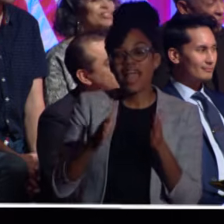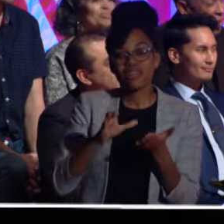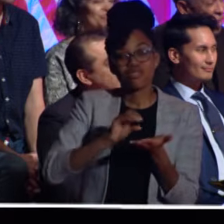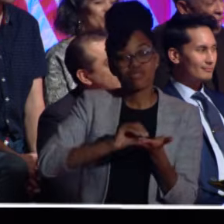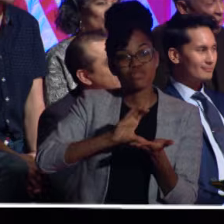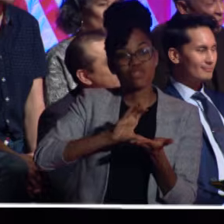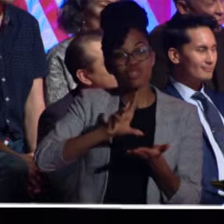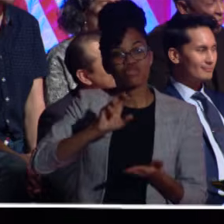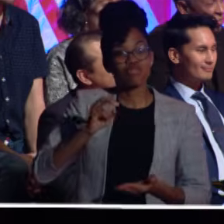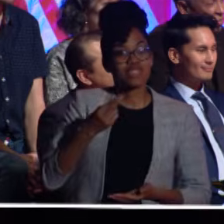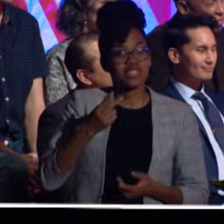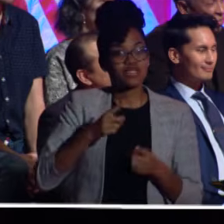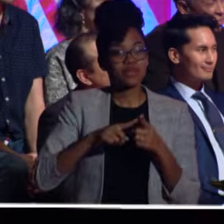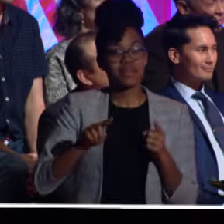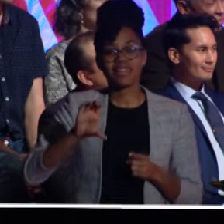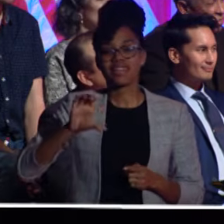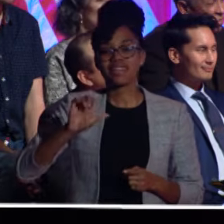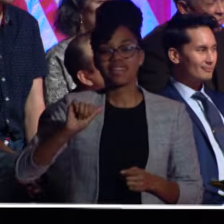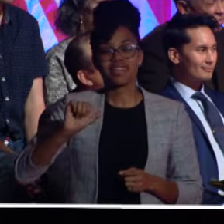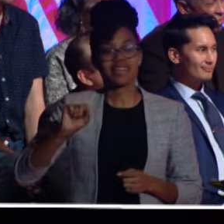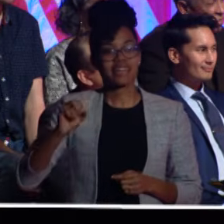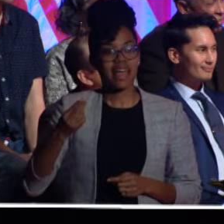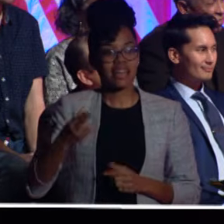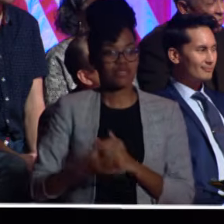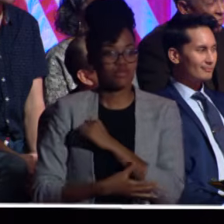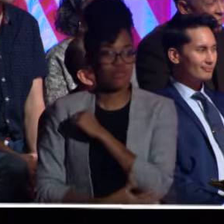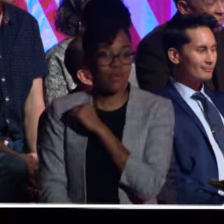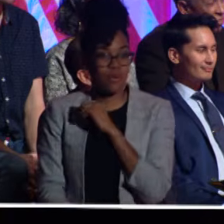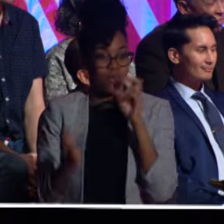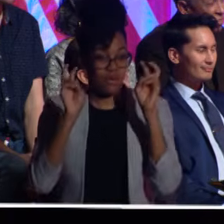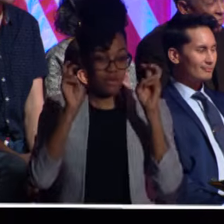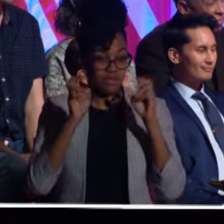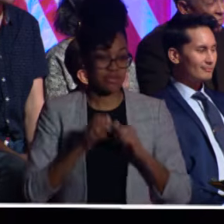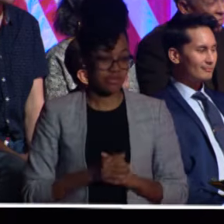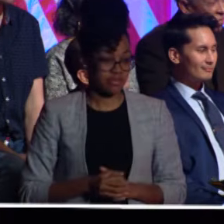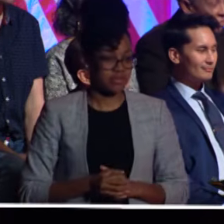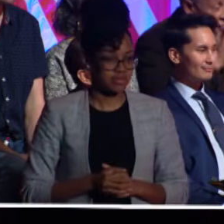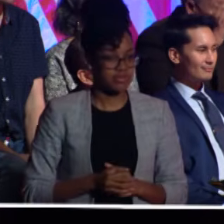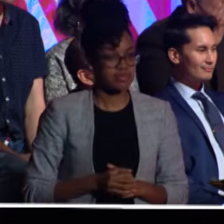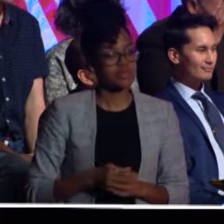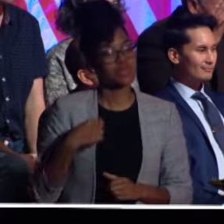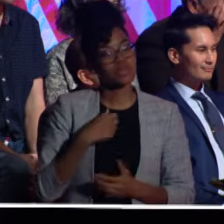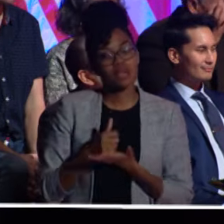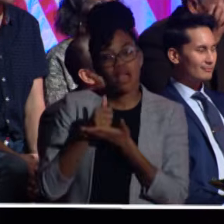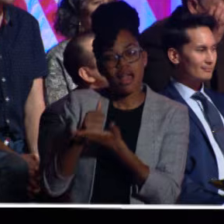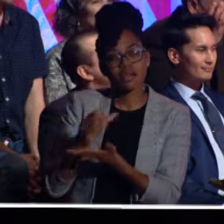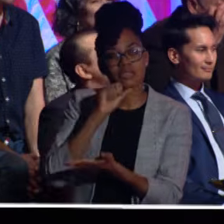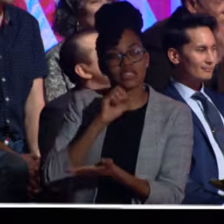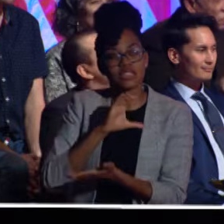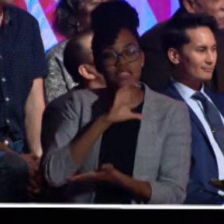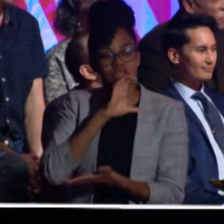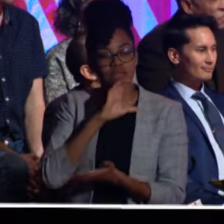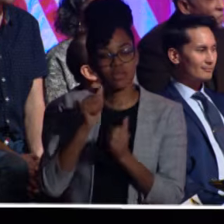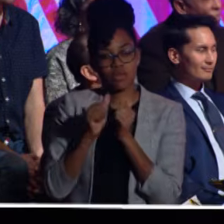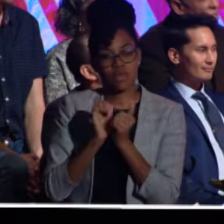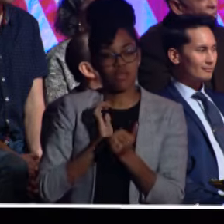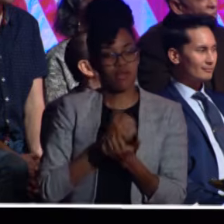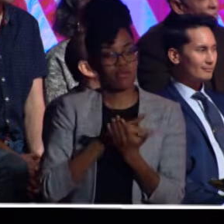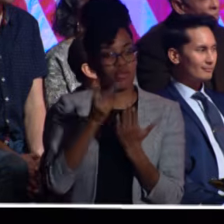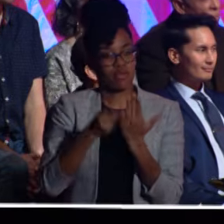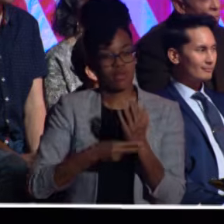poor. And one way we've helped seniors is through our Safe at Home program. Through Safe at Home, we've